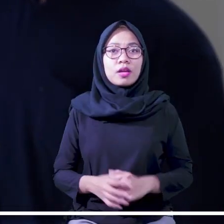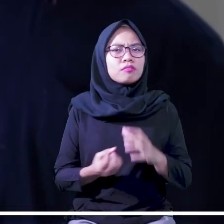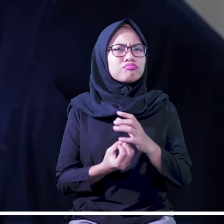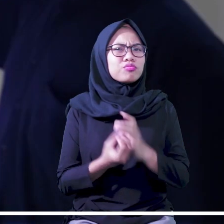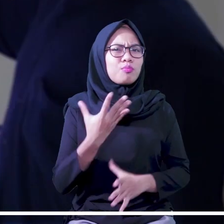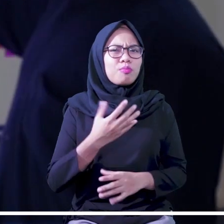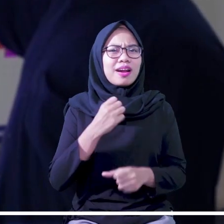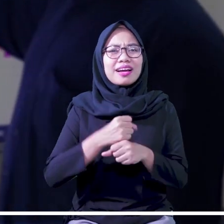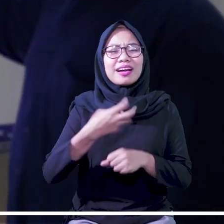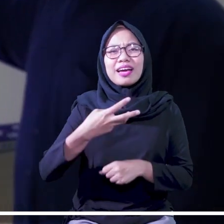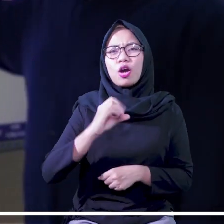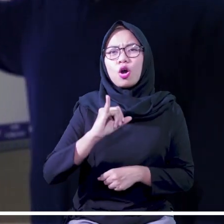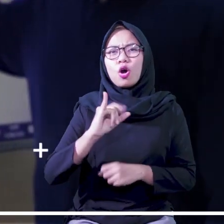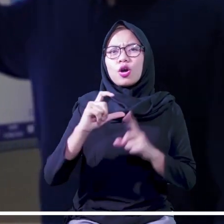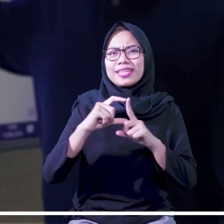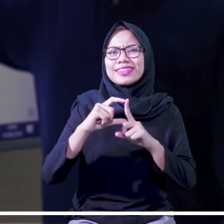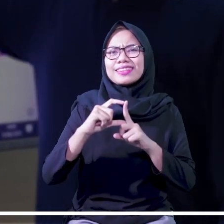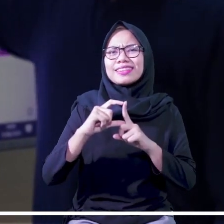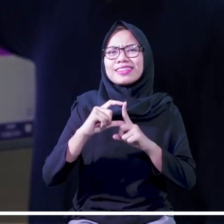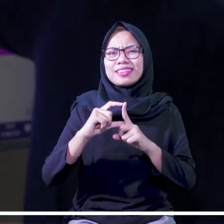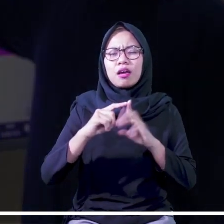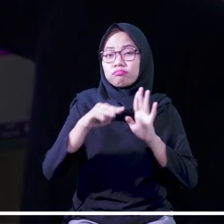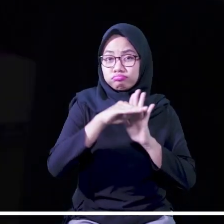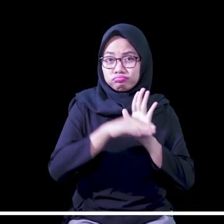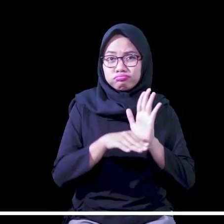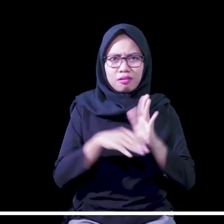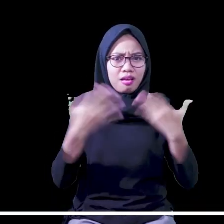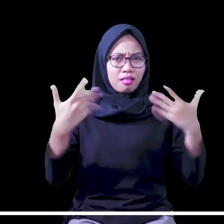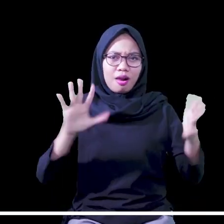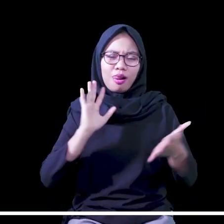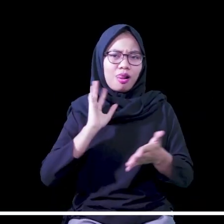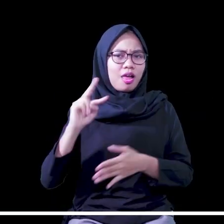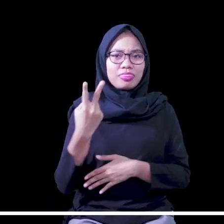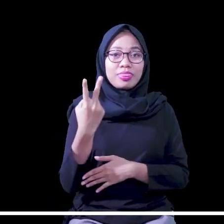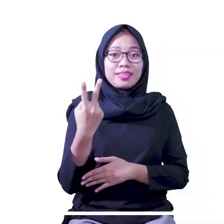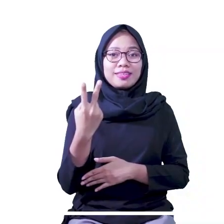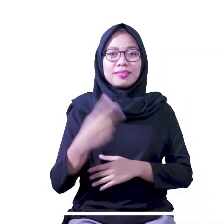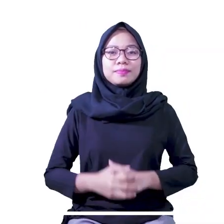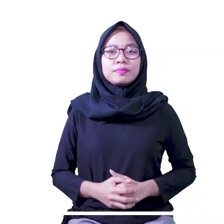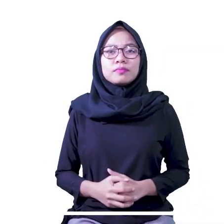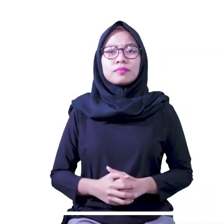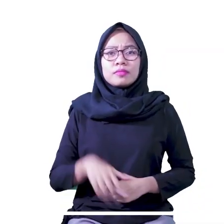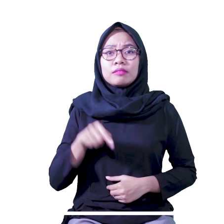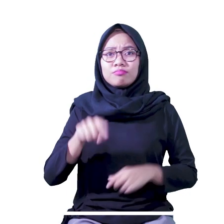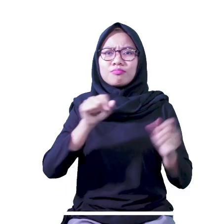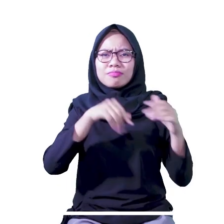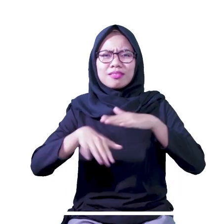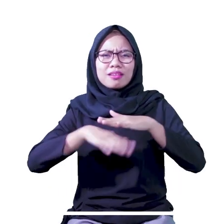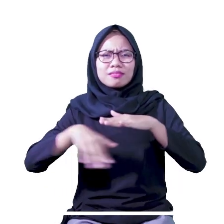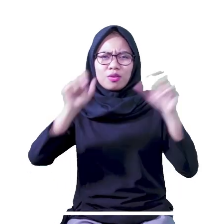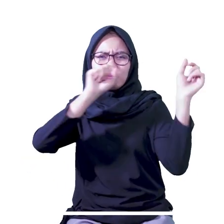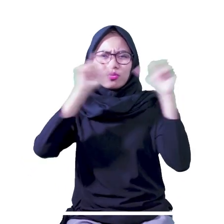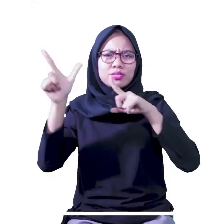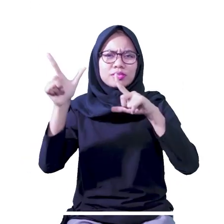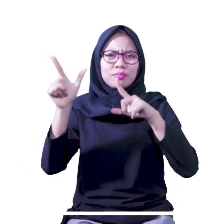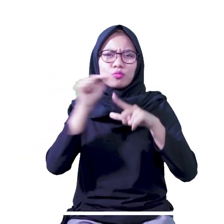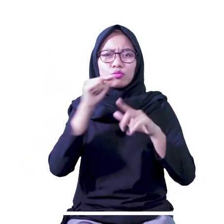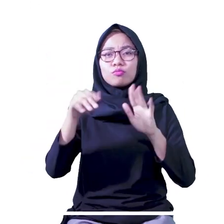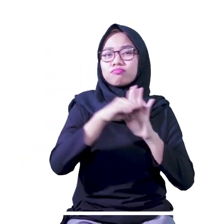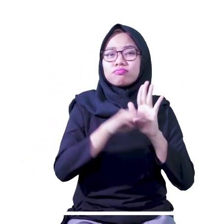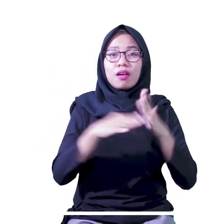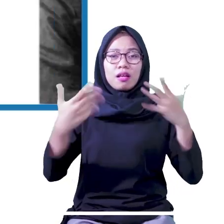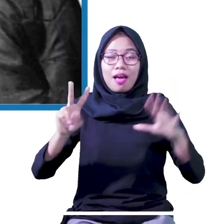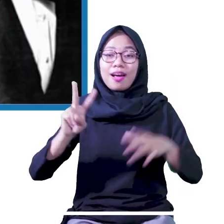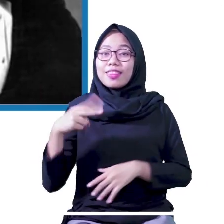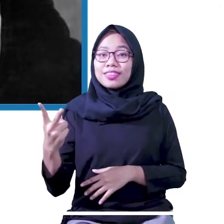To develop the Geoid model, the remove-restore method is used. Here's the basic concept of the